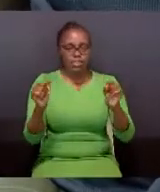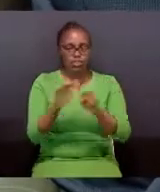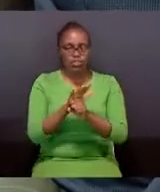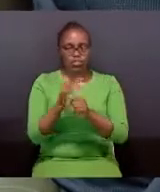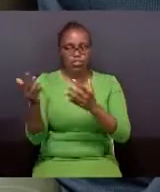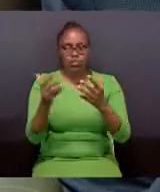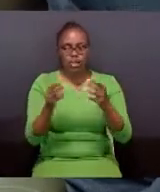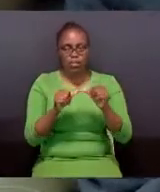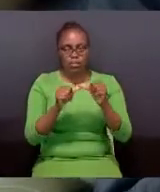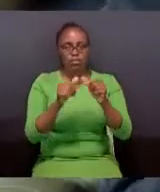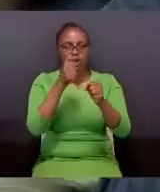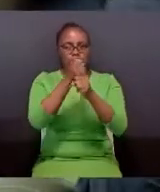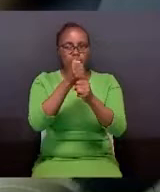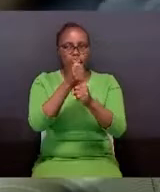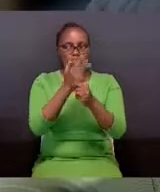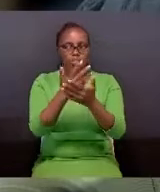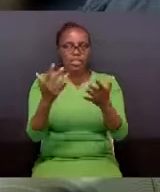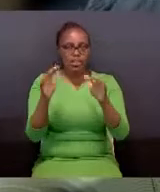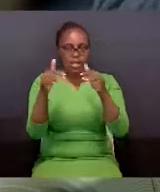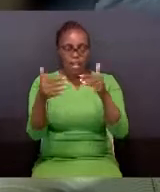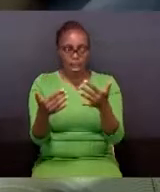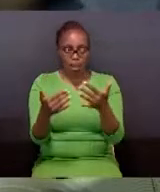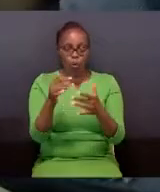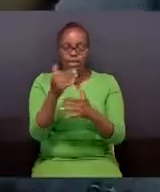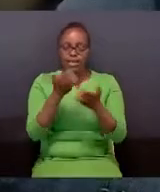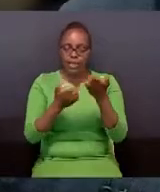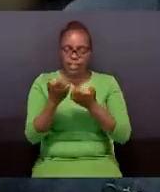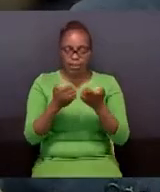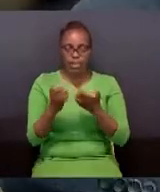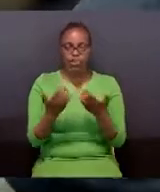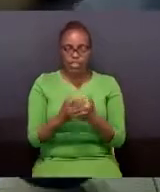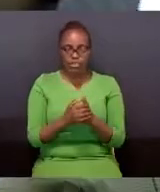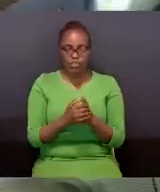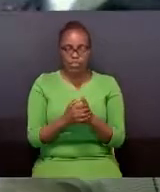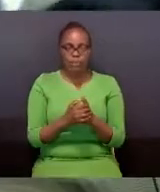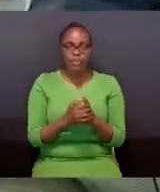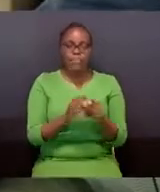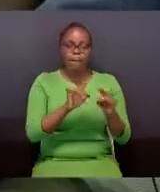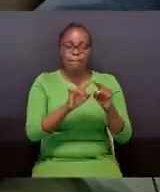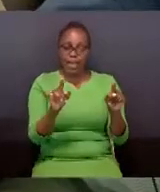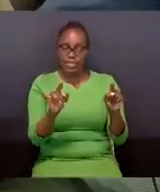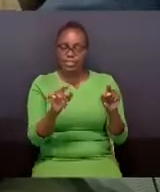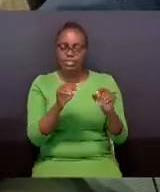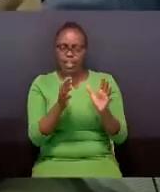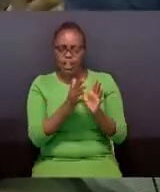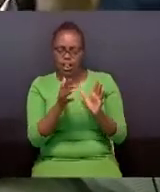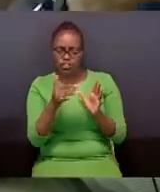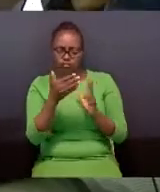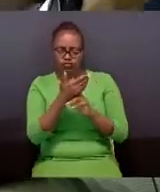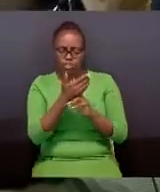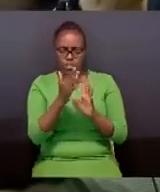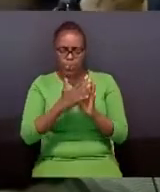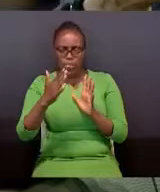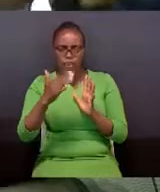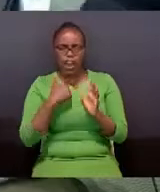forward to try and do things in the way of entrepreneurship. But alongside that, we